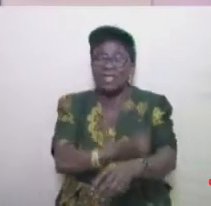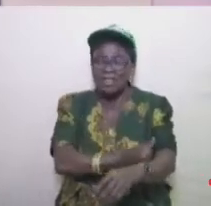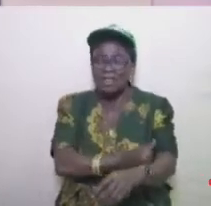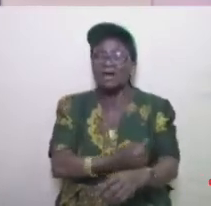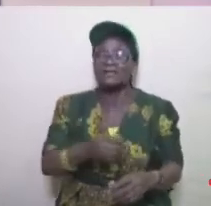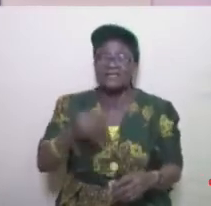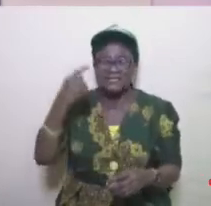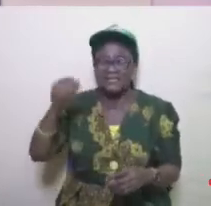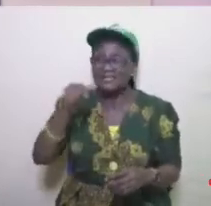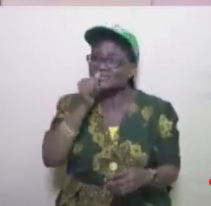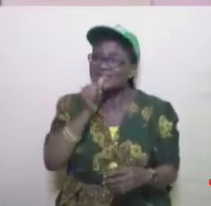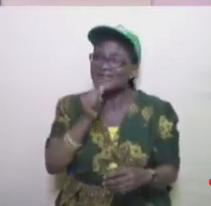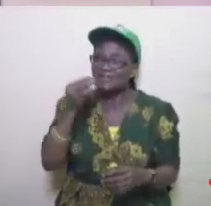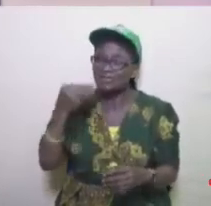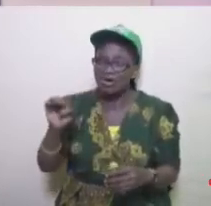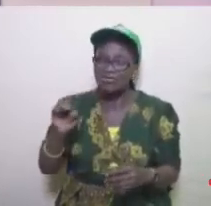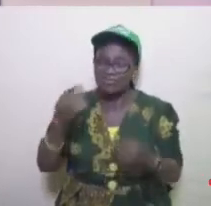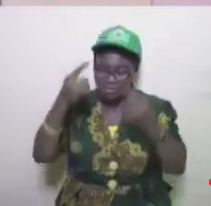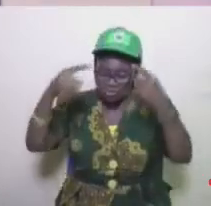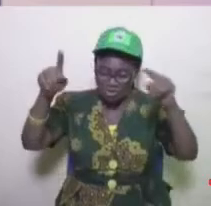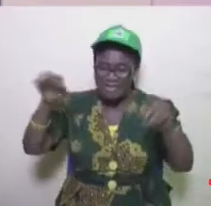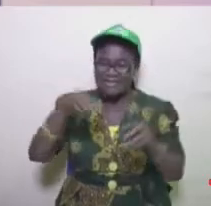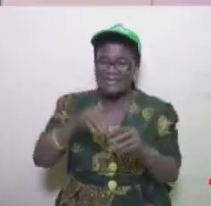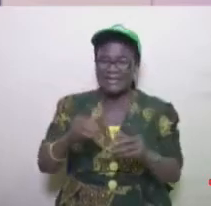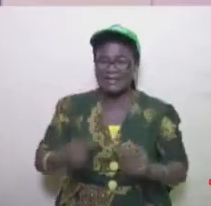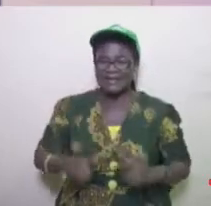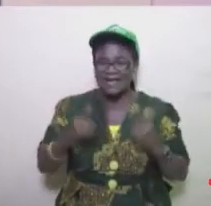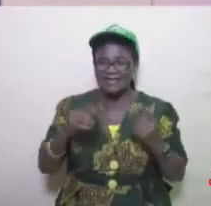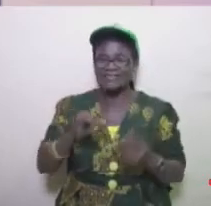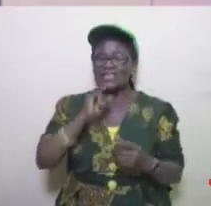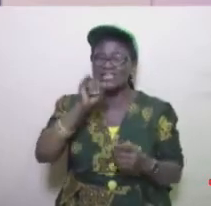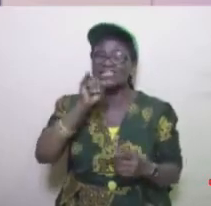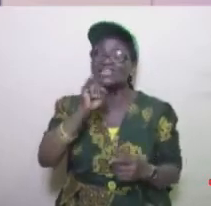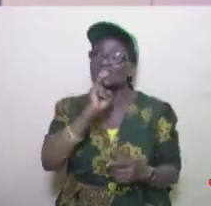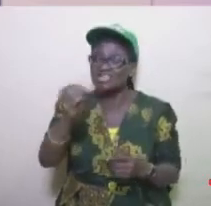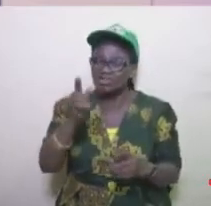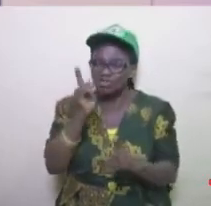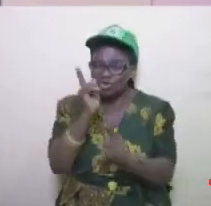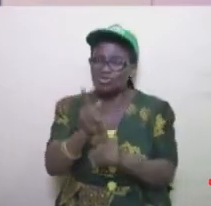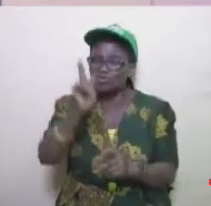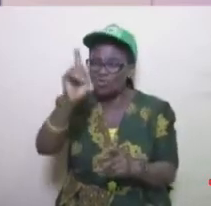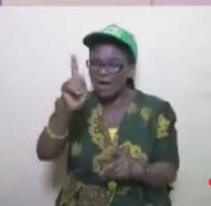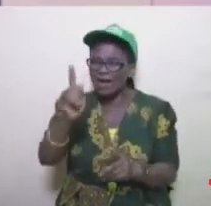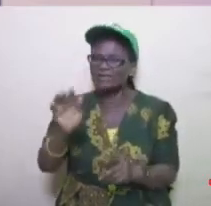success in life is just one foot, your feet to the ground.